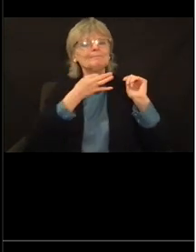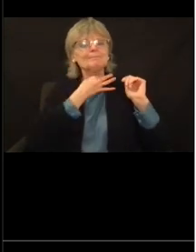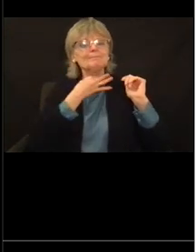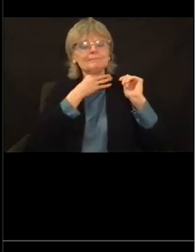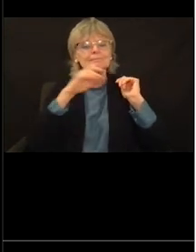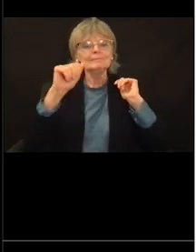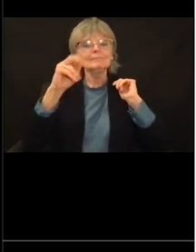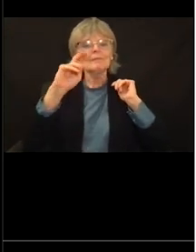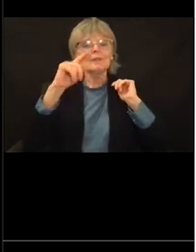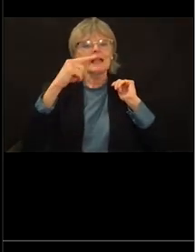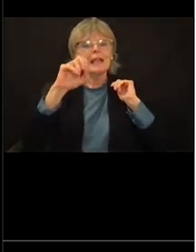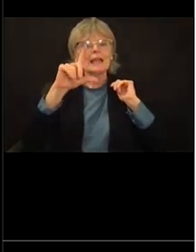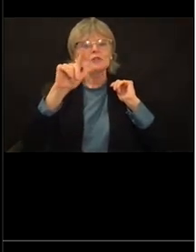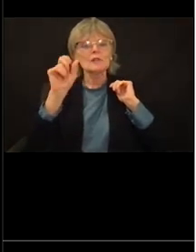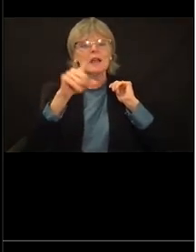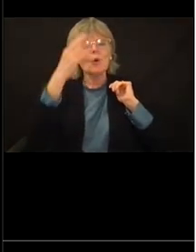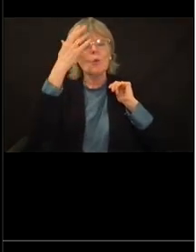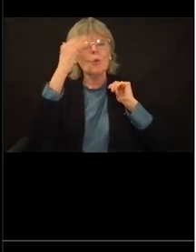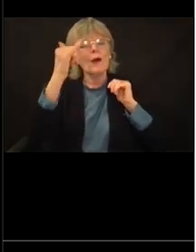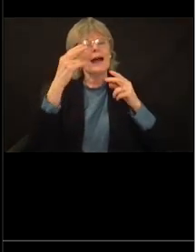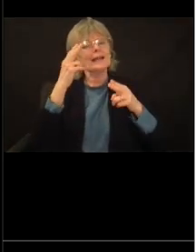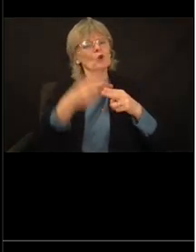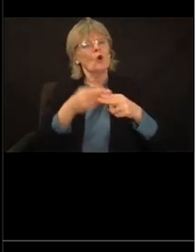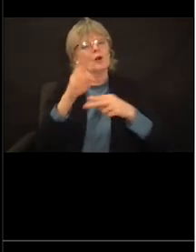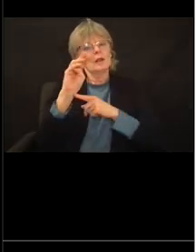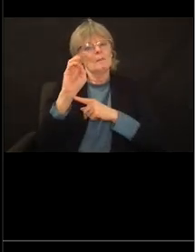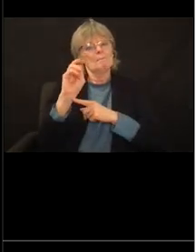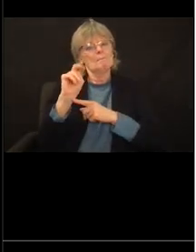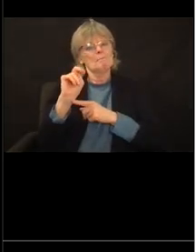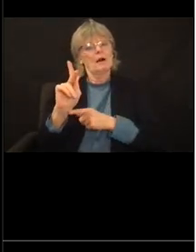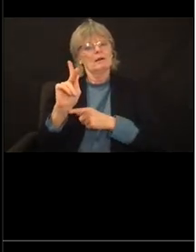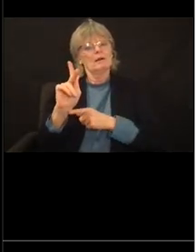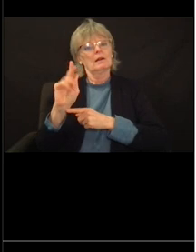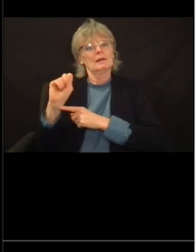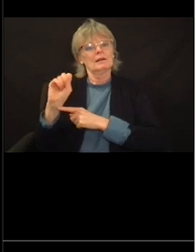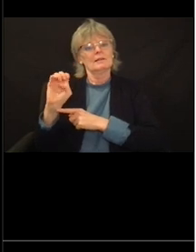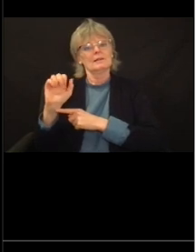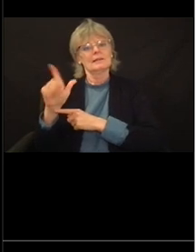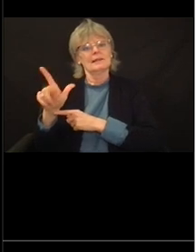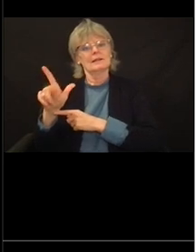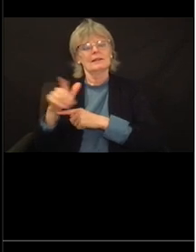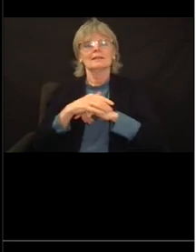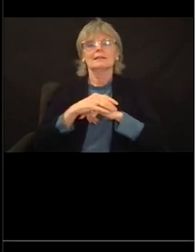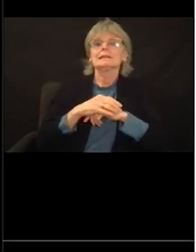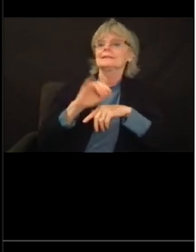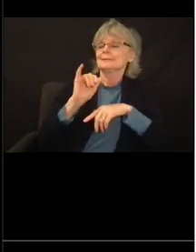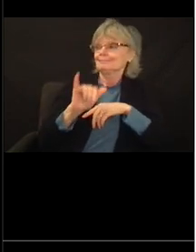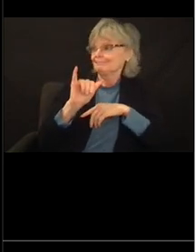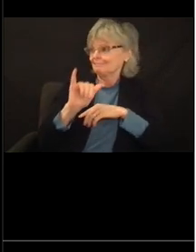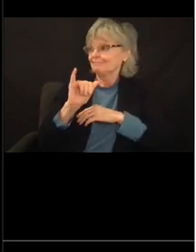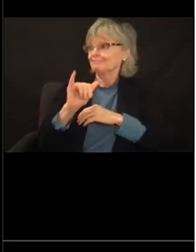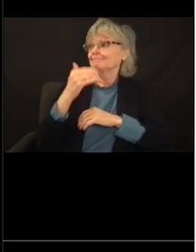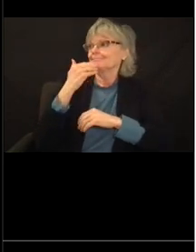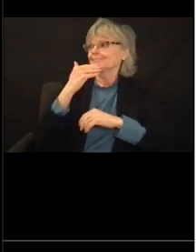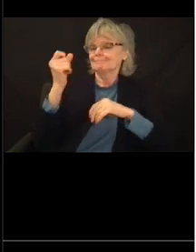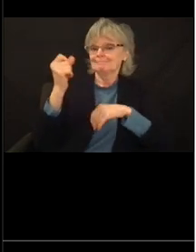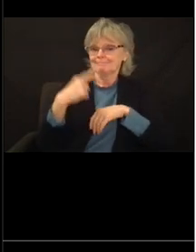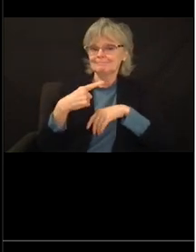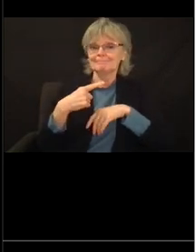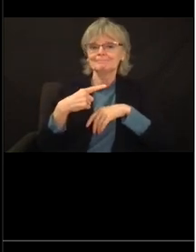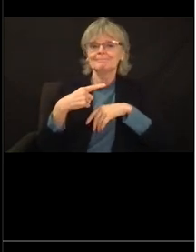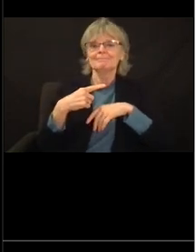wondering, why are they called monk seals? Ooh, that is a good question. And you know, if you would have asked